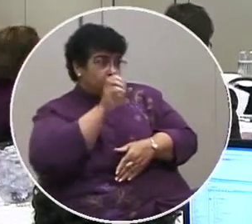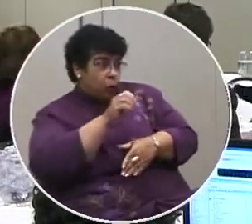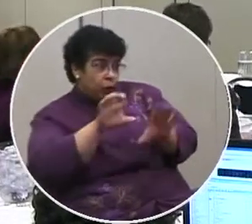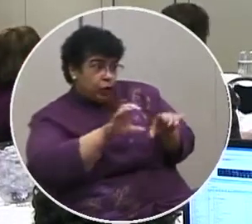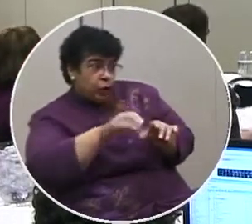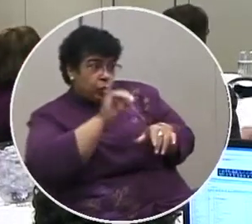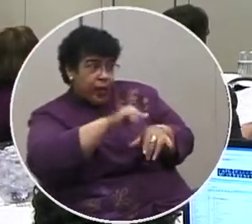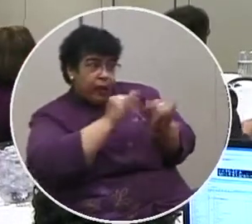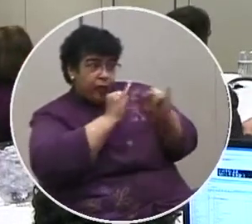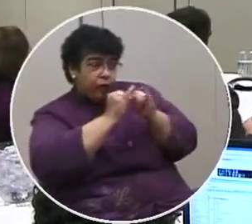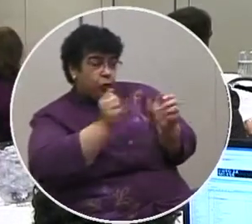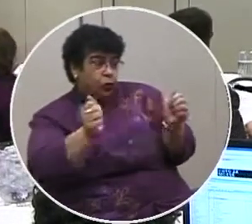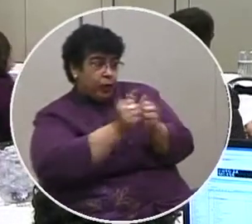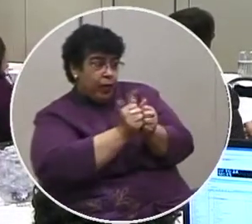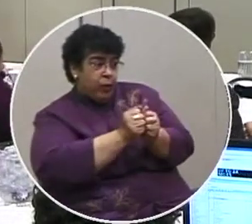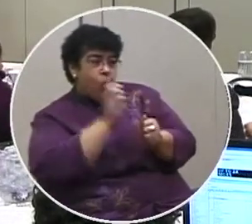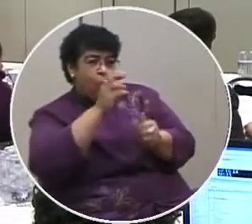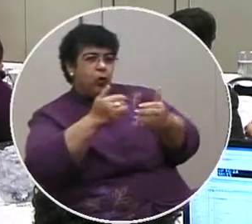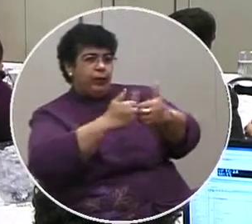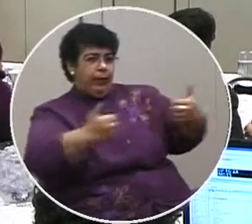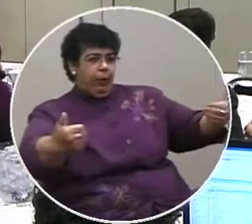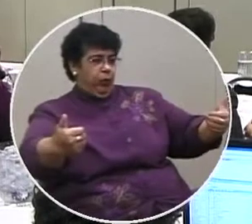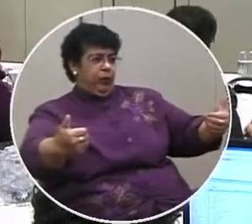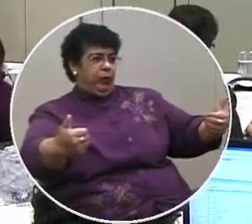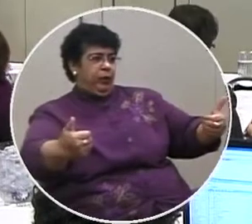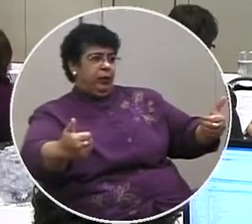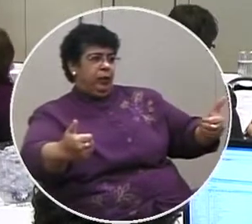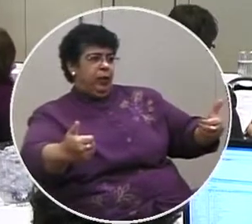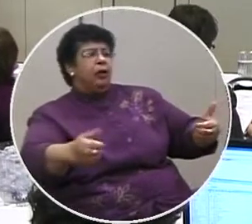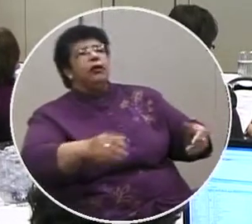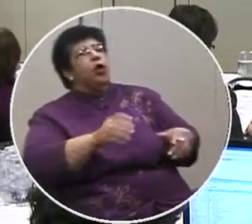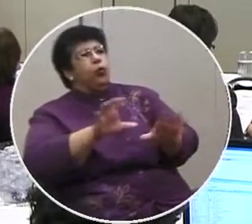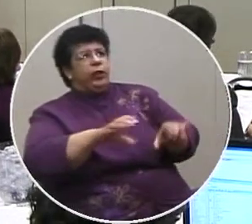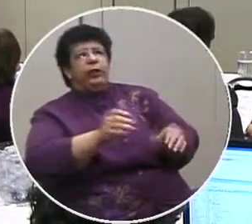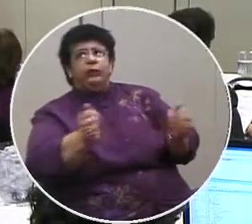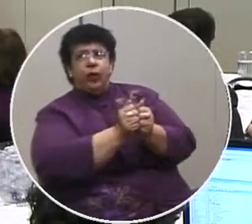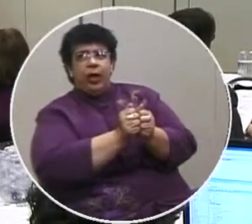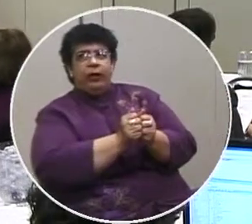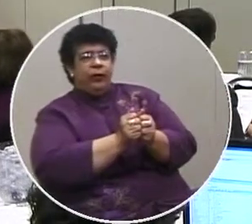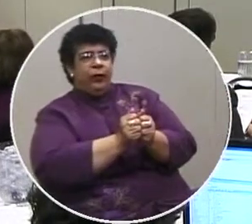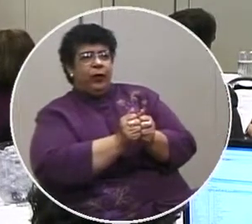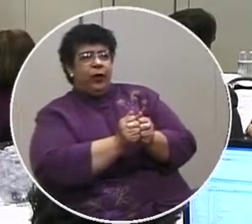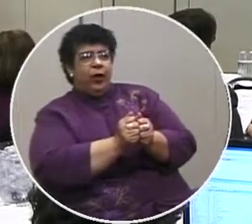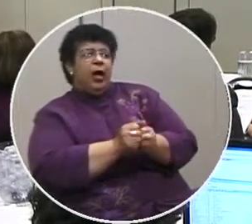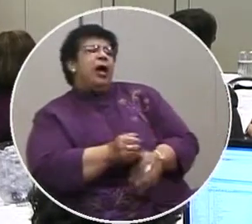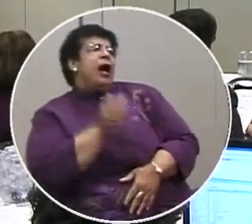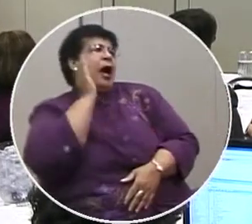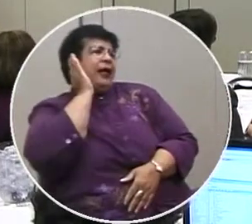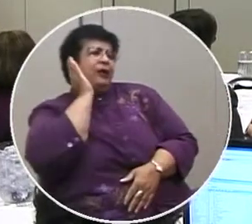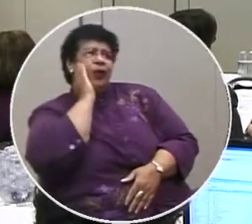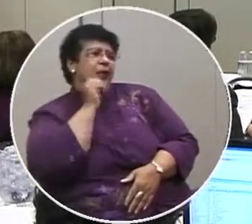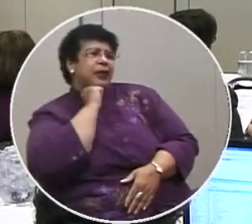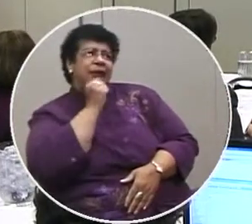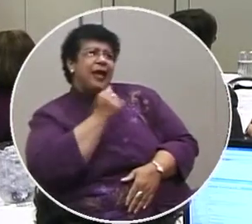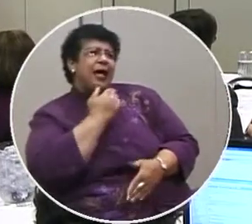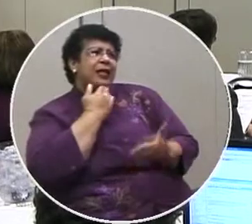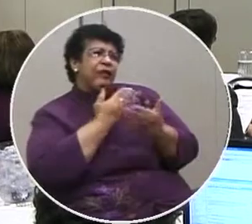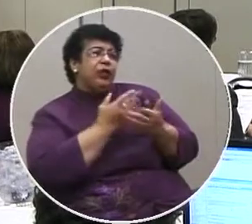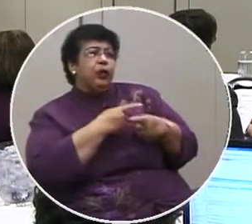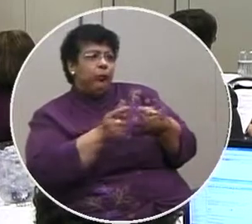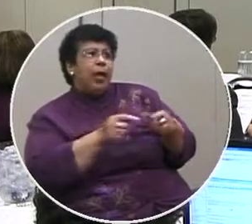together, or did you do two separate facts in those interviews? We did them together. I know that this isn't as efficient, but I would actually do